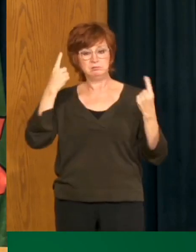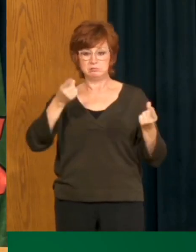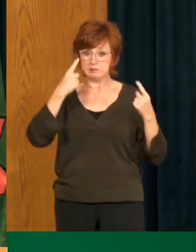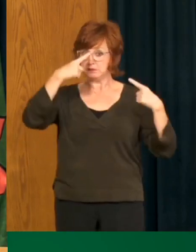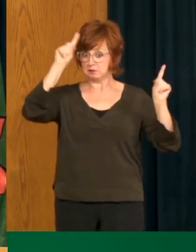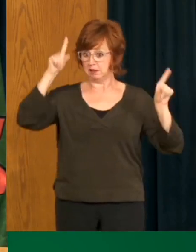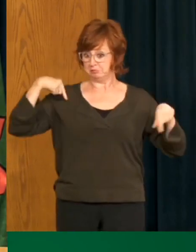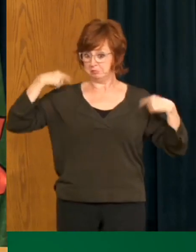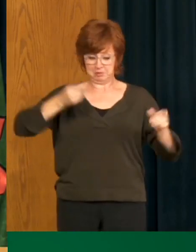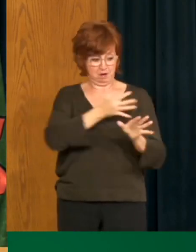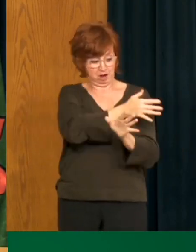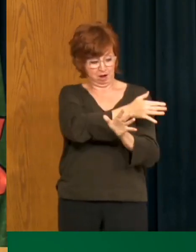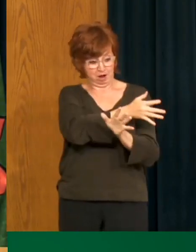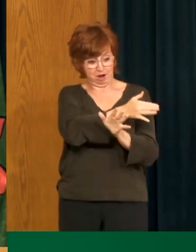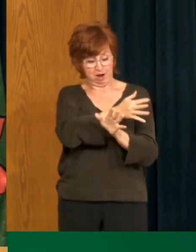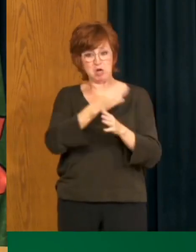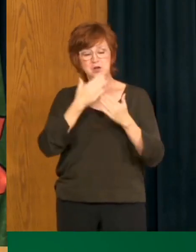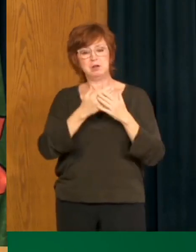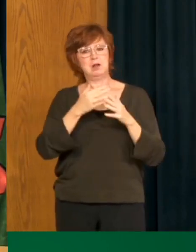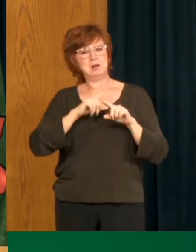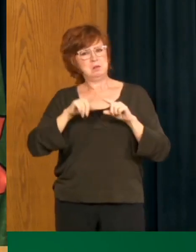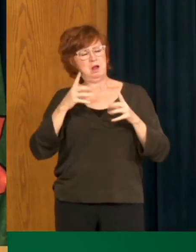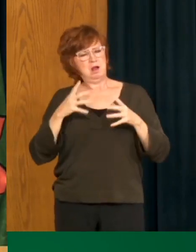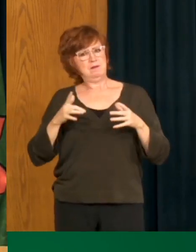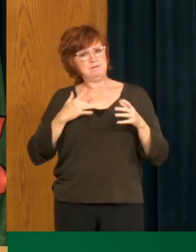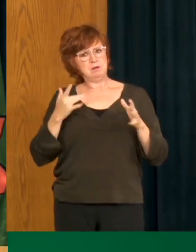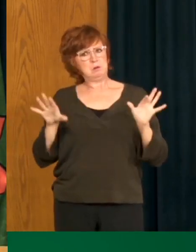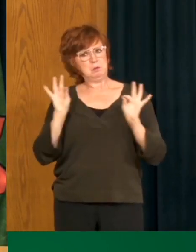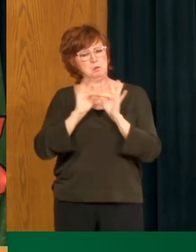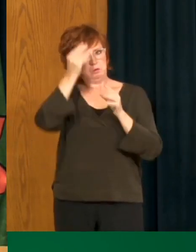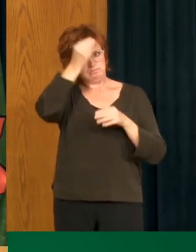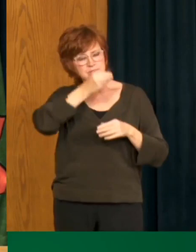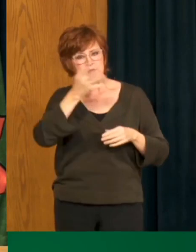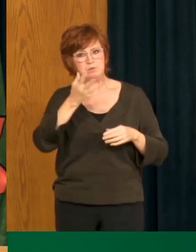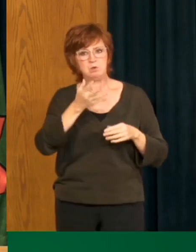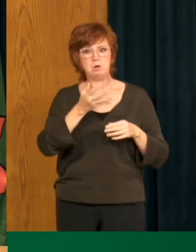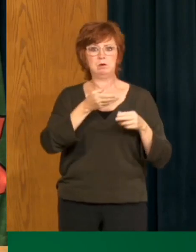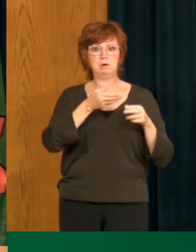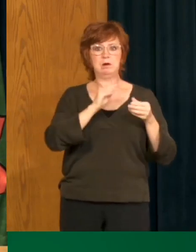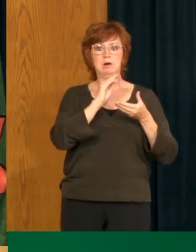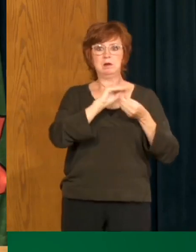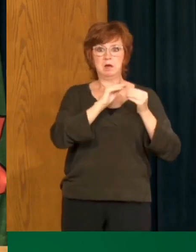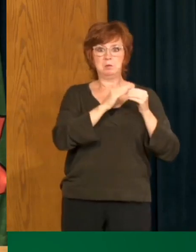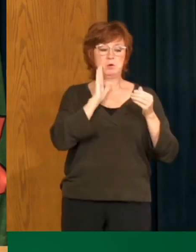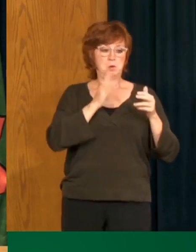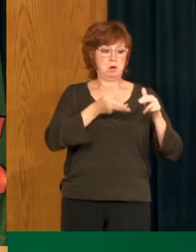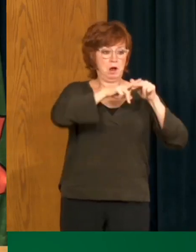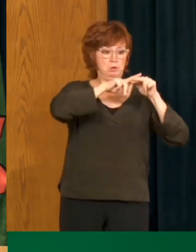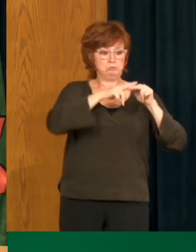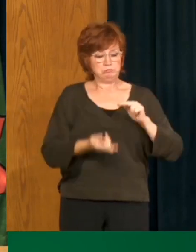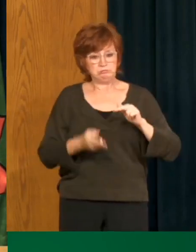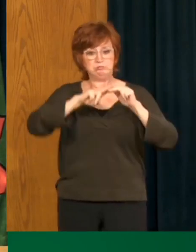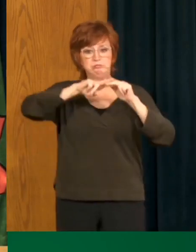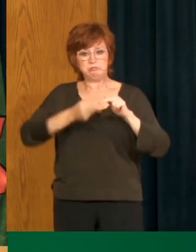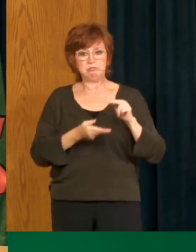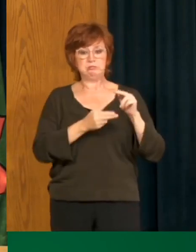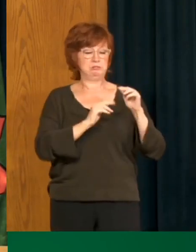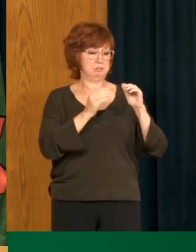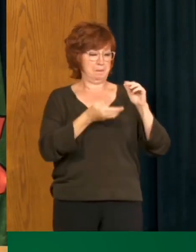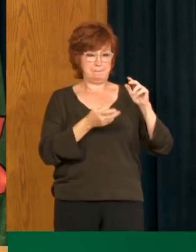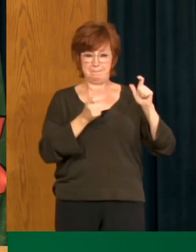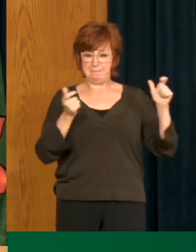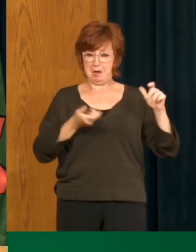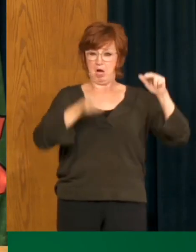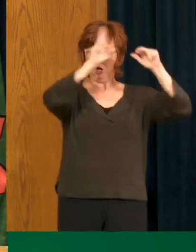case numbers, I would add, are going to change from day to day. Some days will be higher, some days will be lower. But that in no way